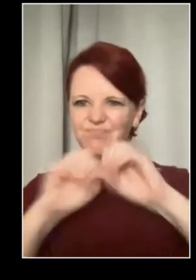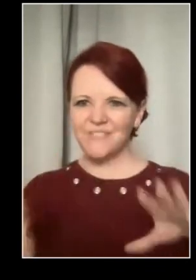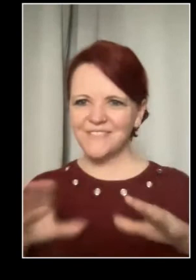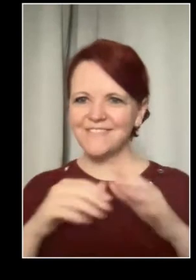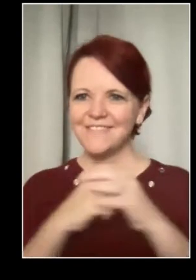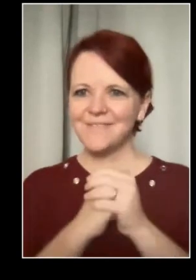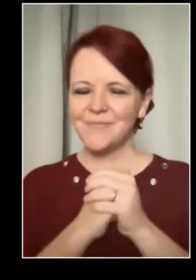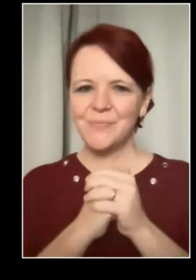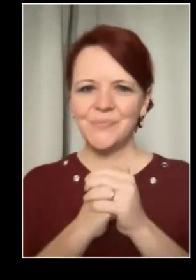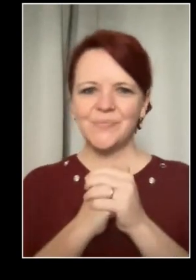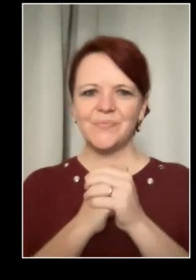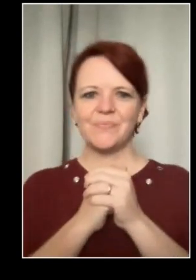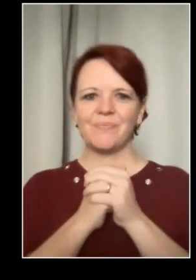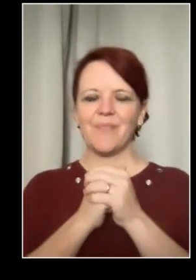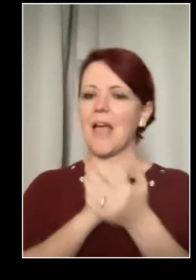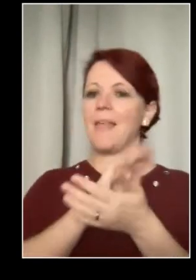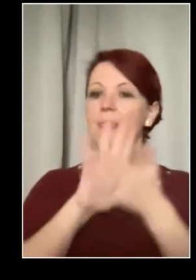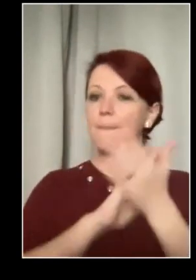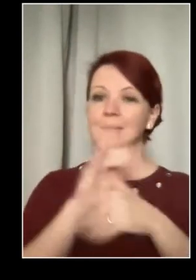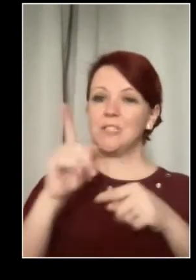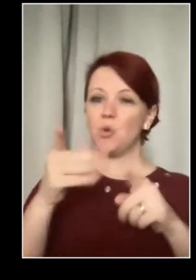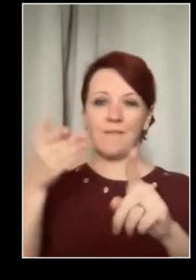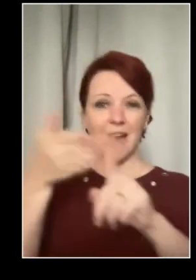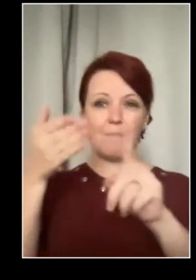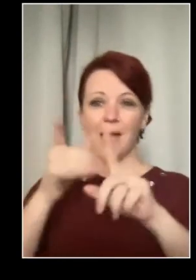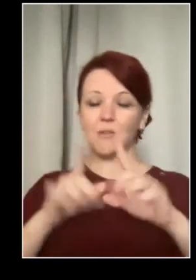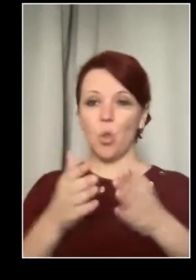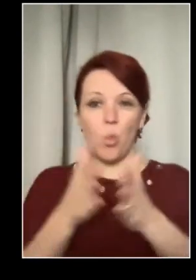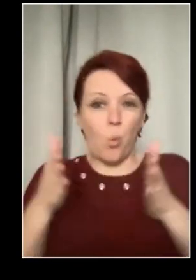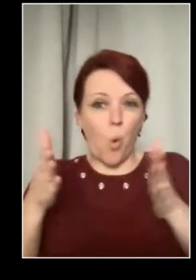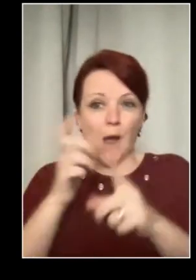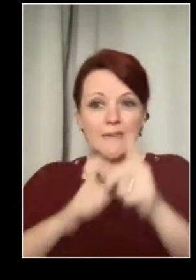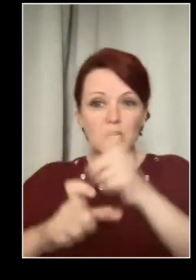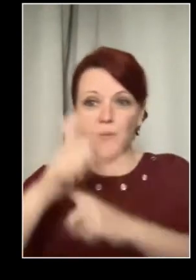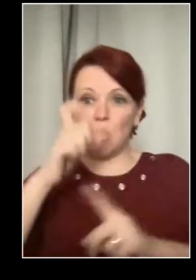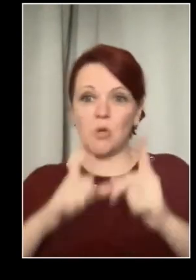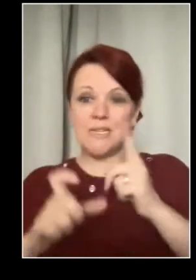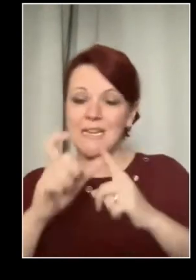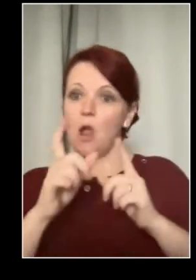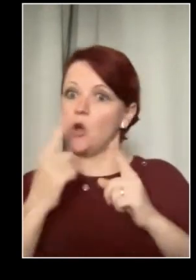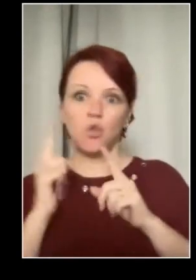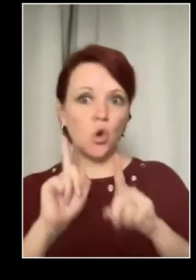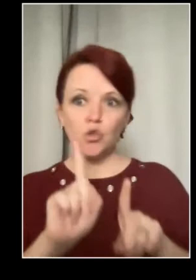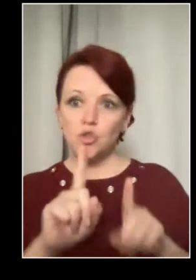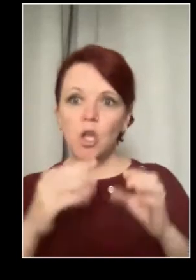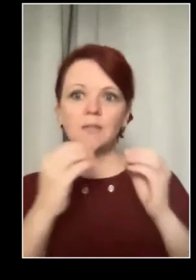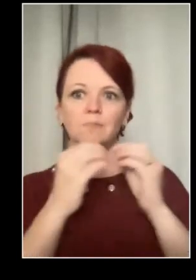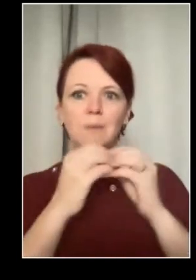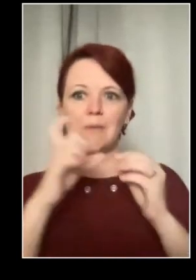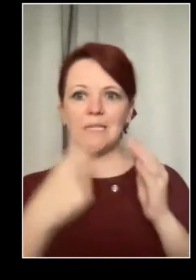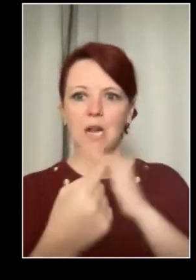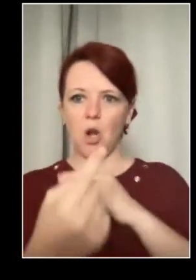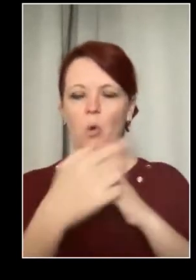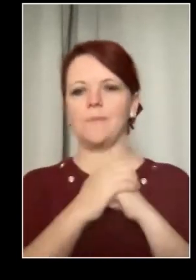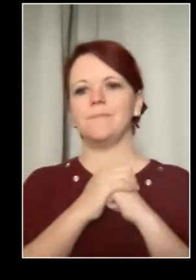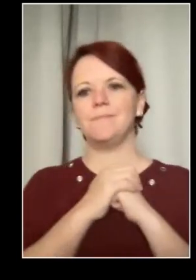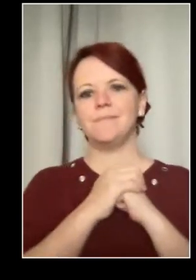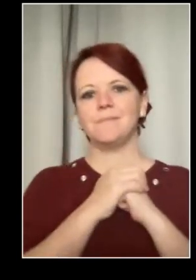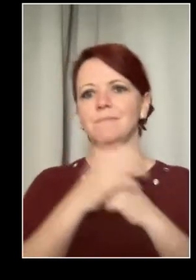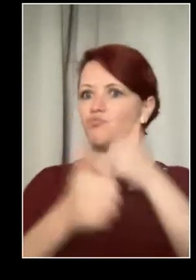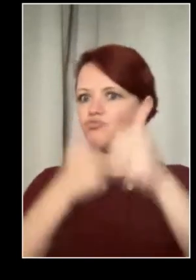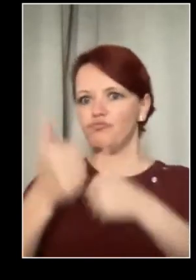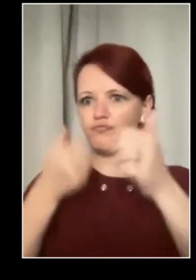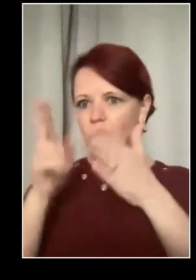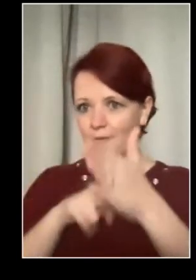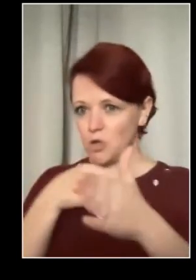has an impact on the wider community and not just on the BBC. Massive congratulations to you and all your fellow nominees. We'd like to